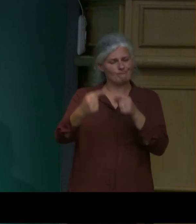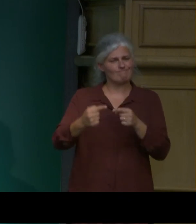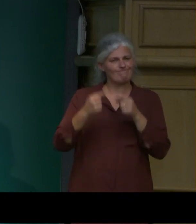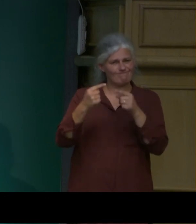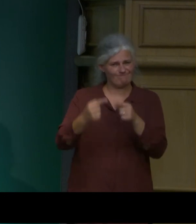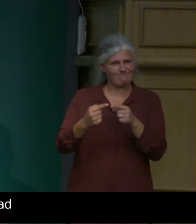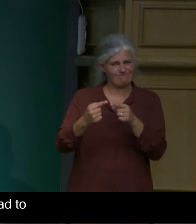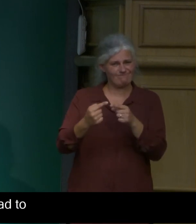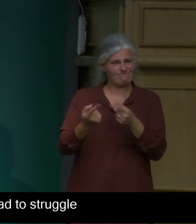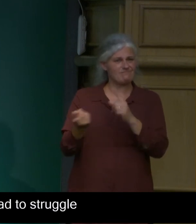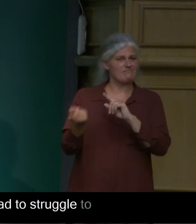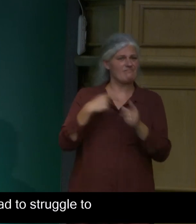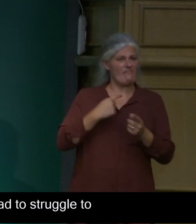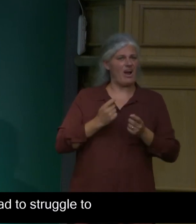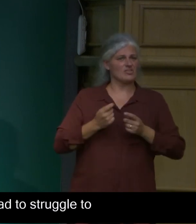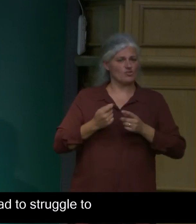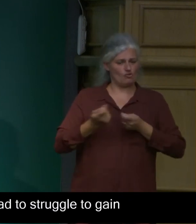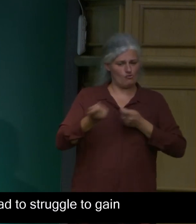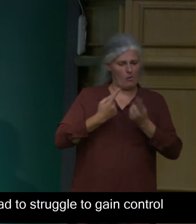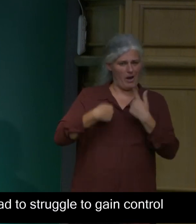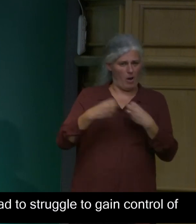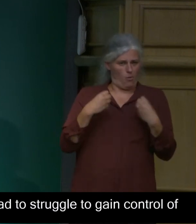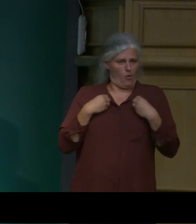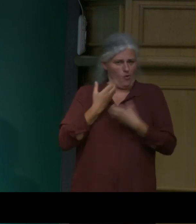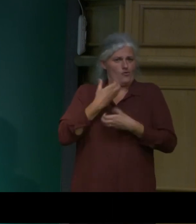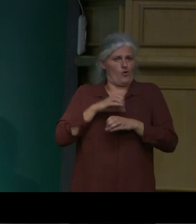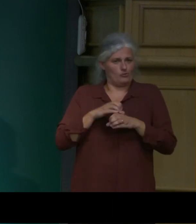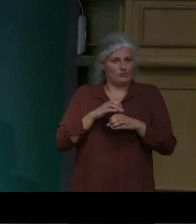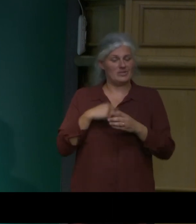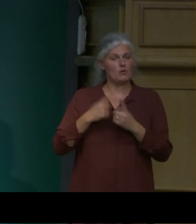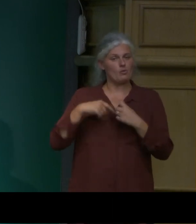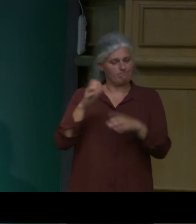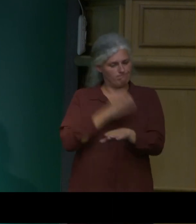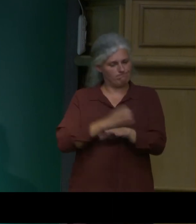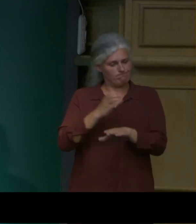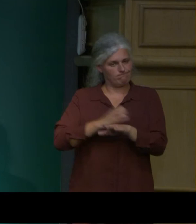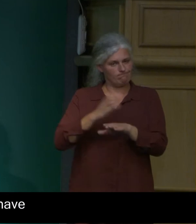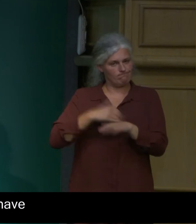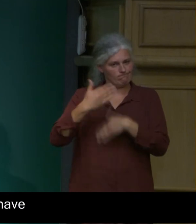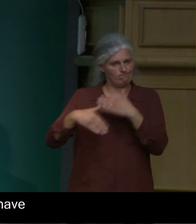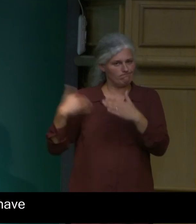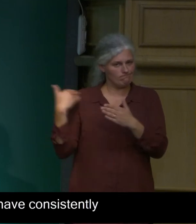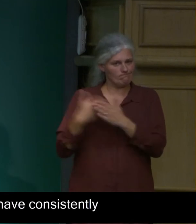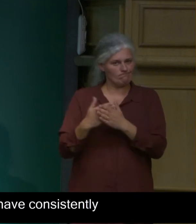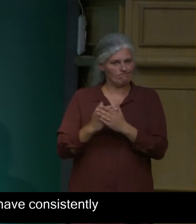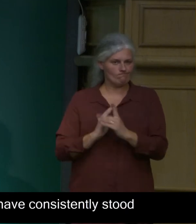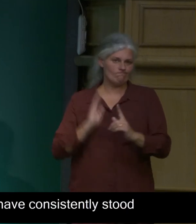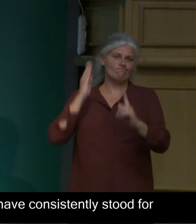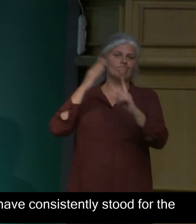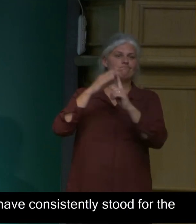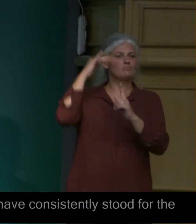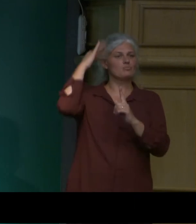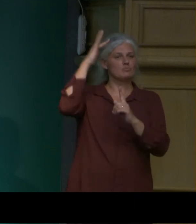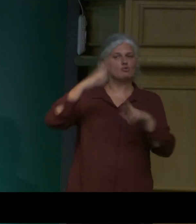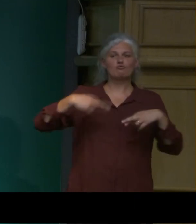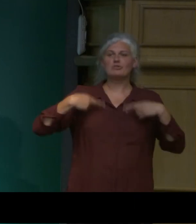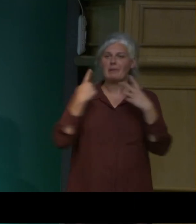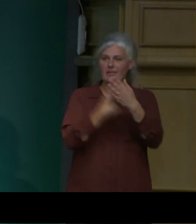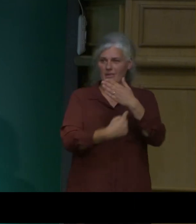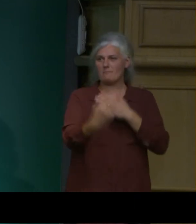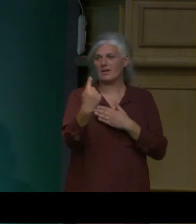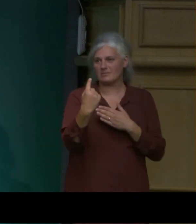gain control of our own freedom and Destiny so we've consistently stood for the core principles of respecting